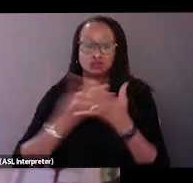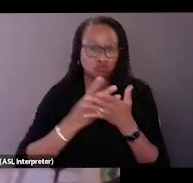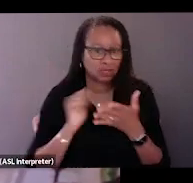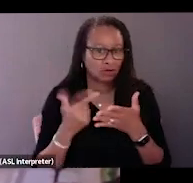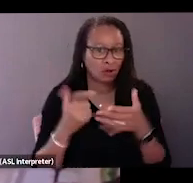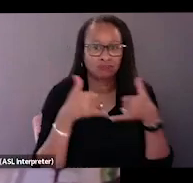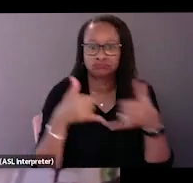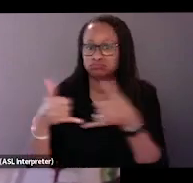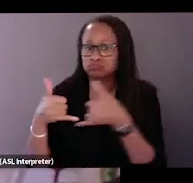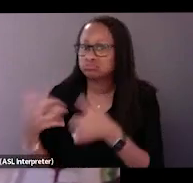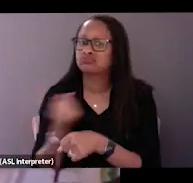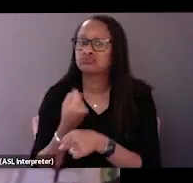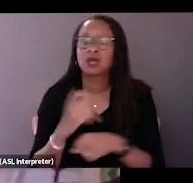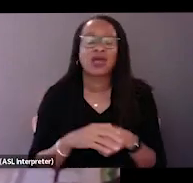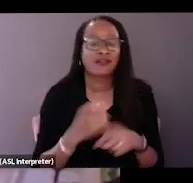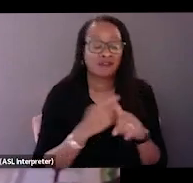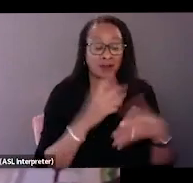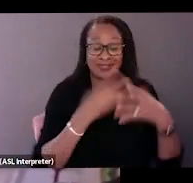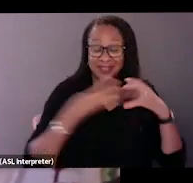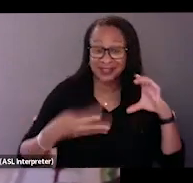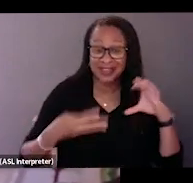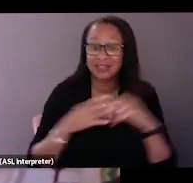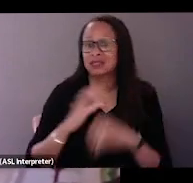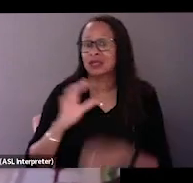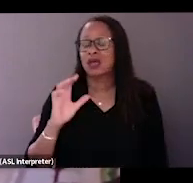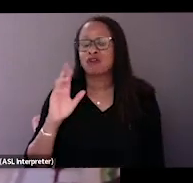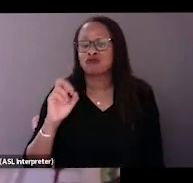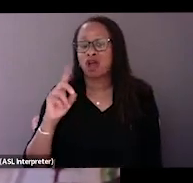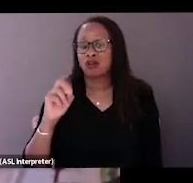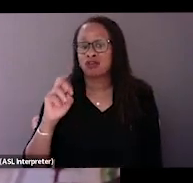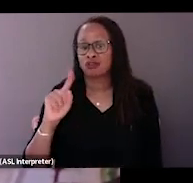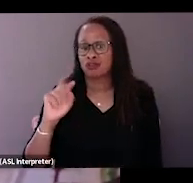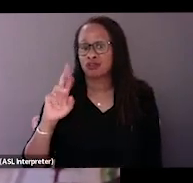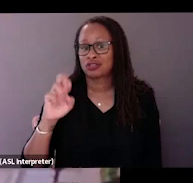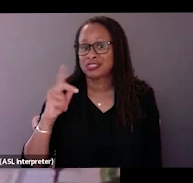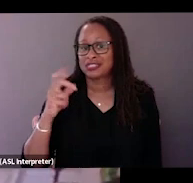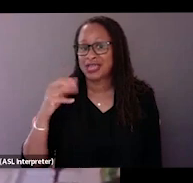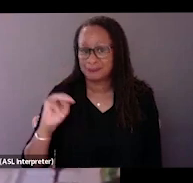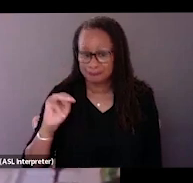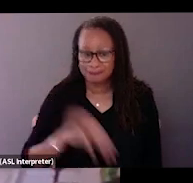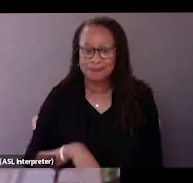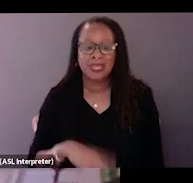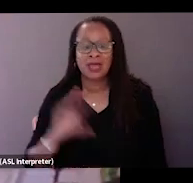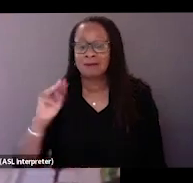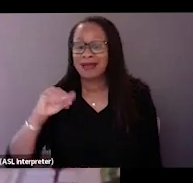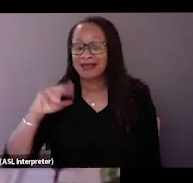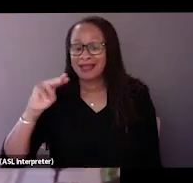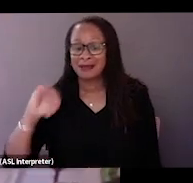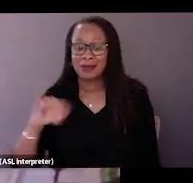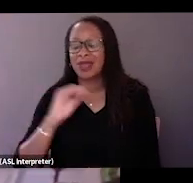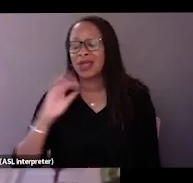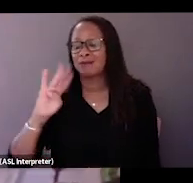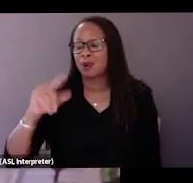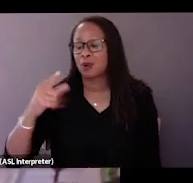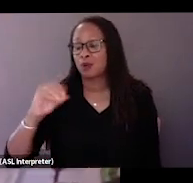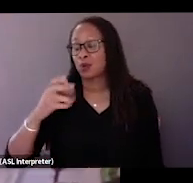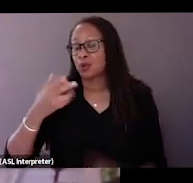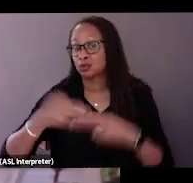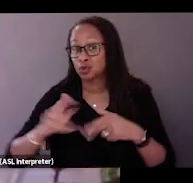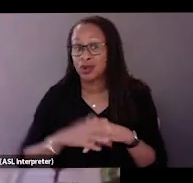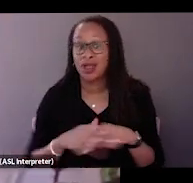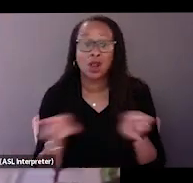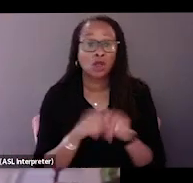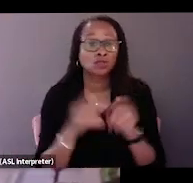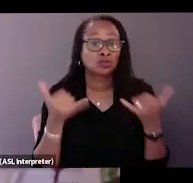as Sundance, Locarno, Rotterdam, Baffici, Curta Cinema, Miami, and Bogo Shorts, as well as at contemporary